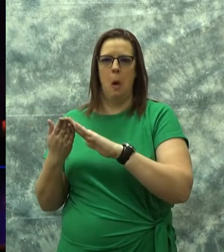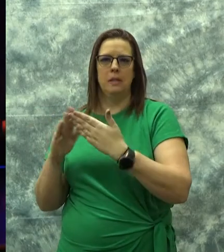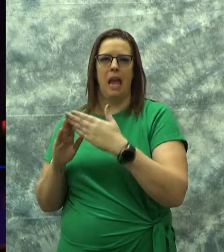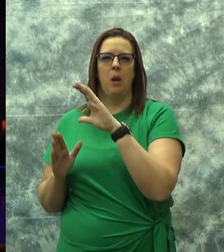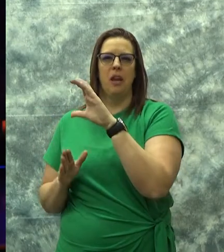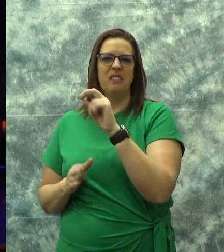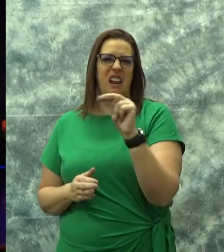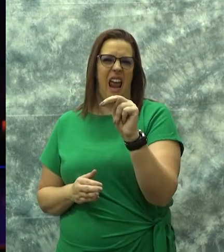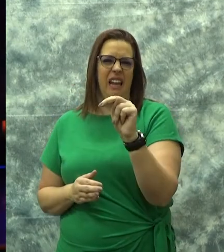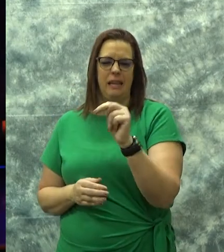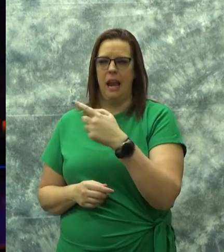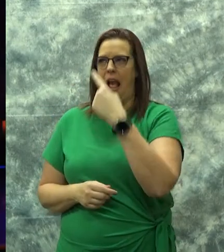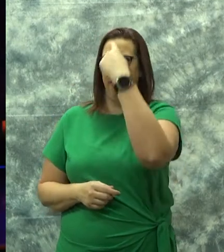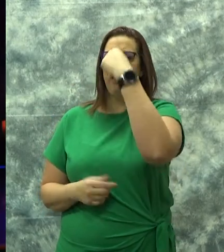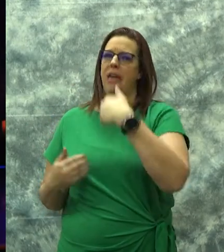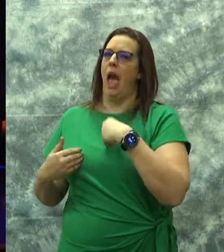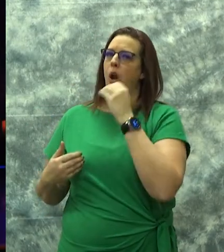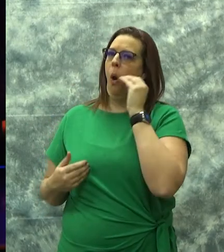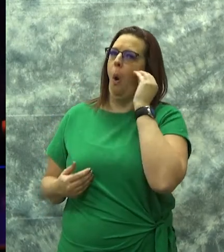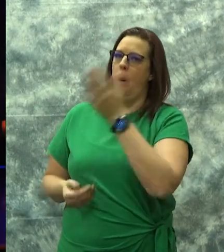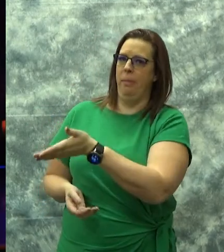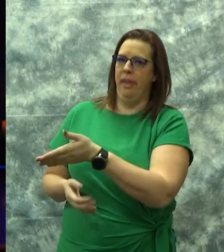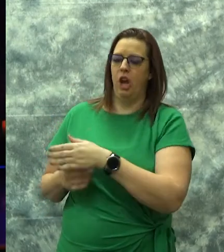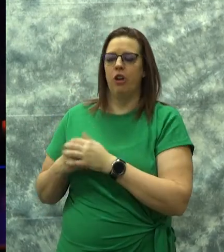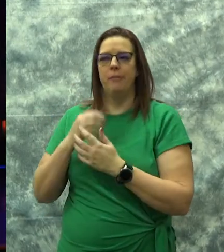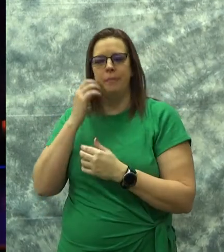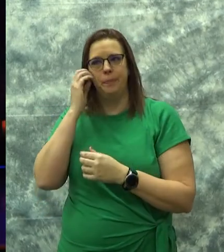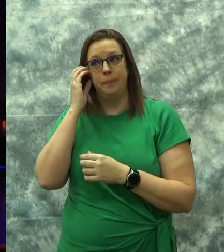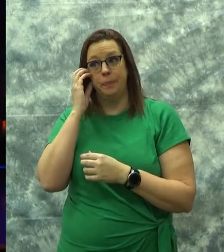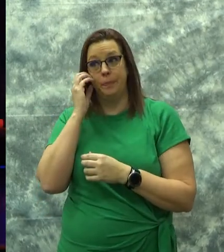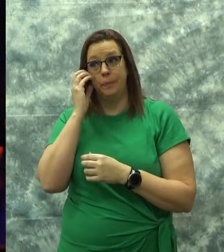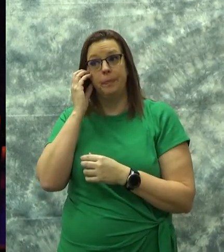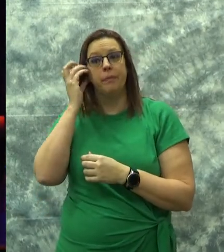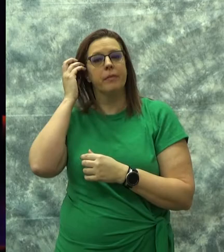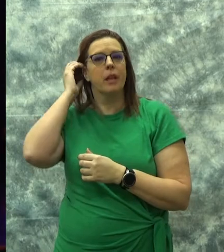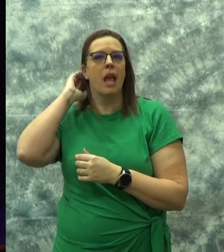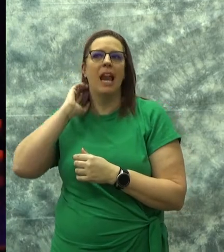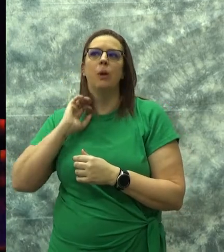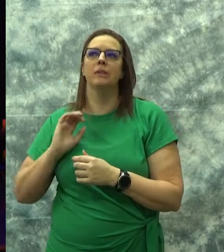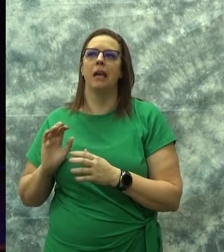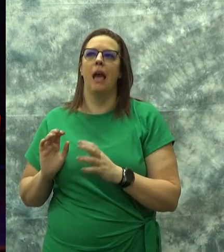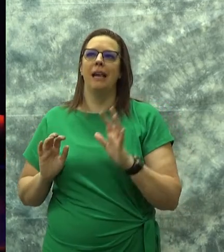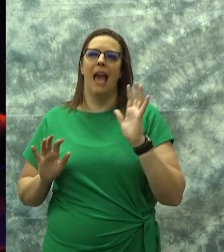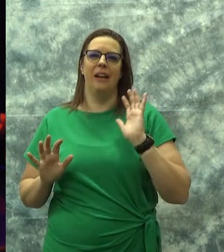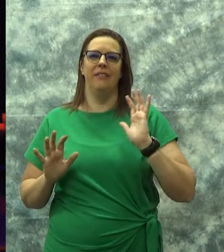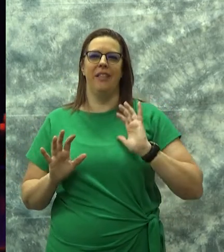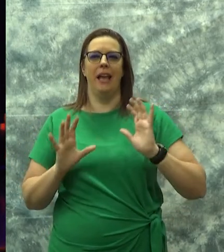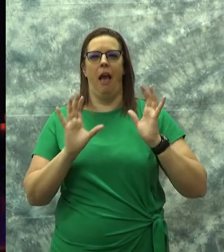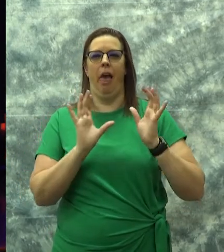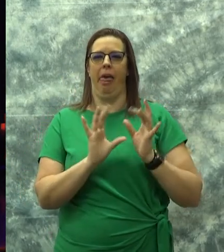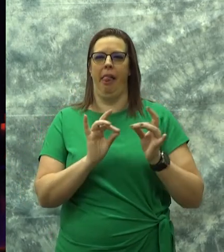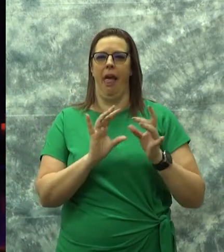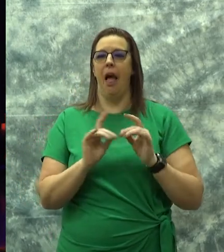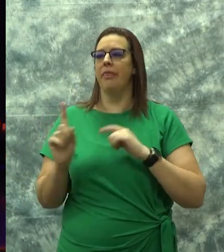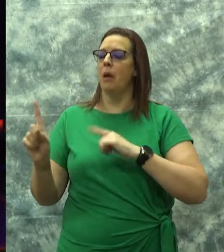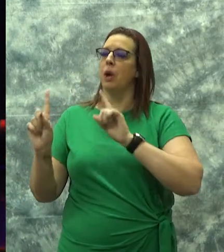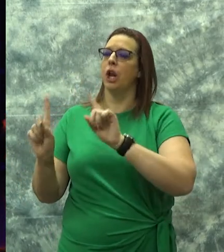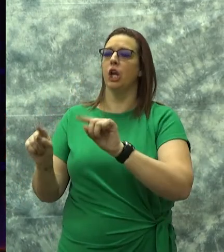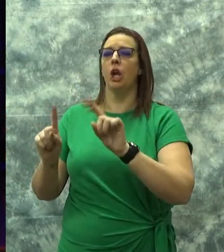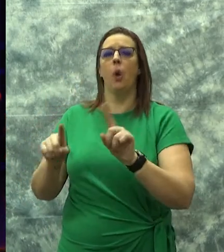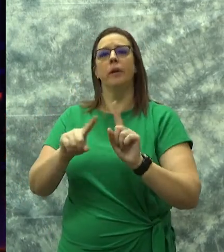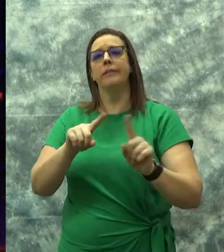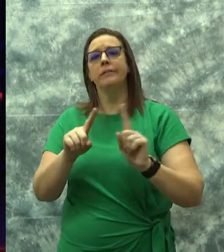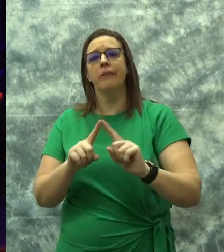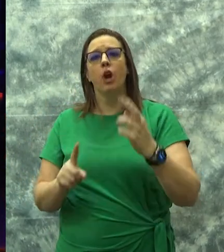in Connecticut pretty frequently. I think they had a home there, and they used to, it was kind of an urban legend, like they would go to